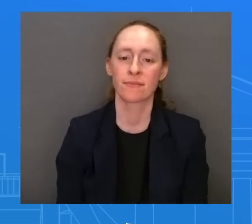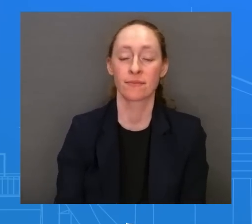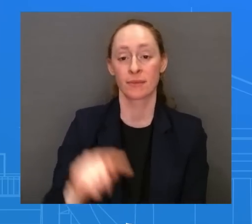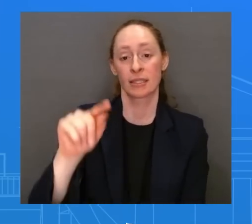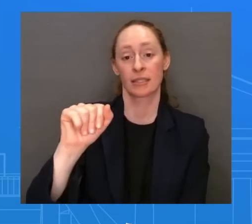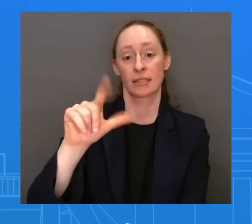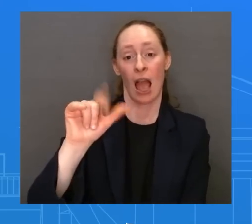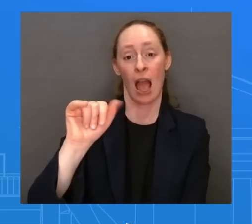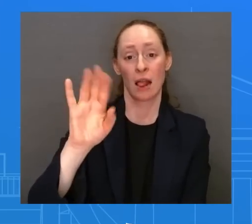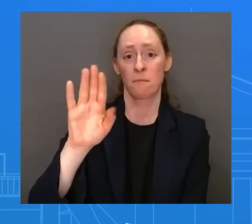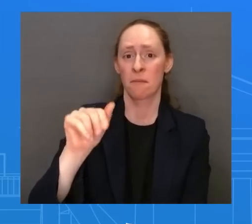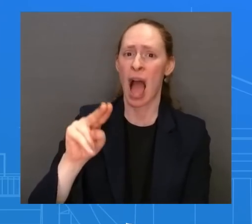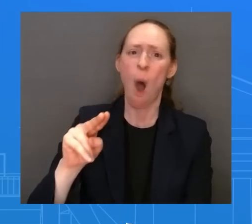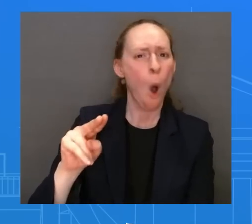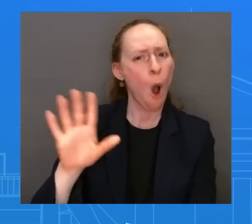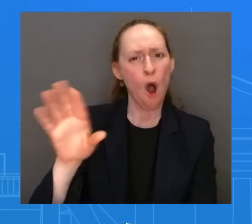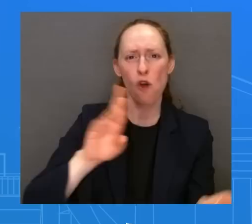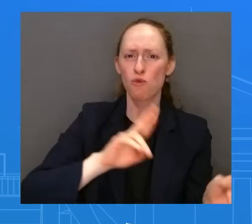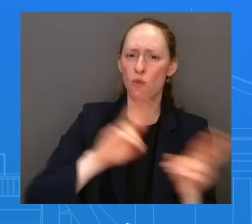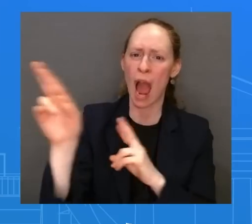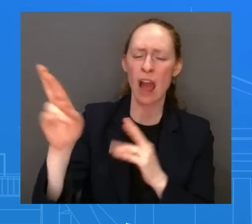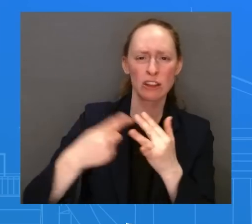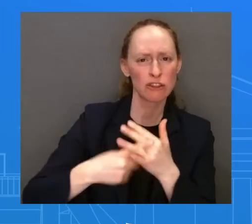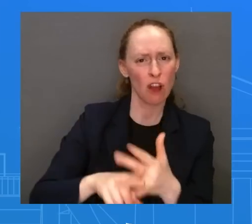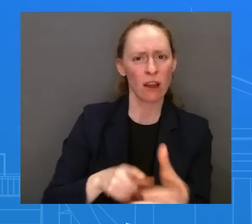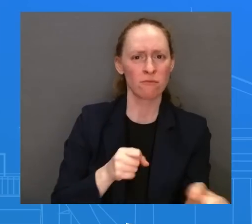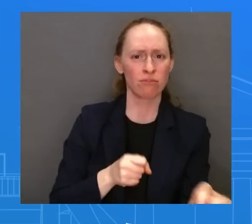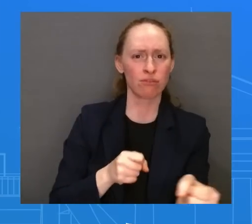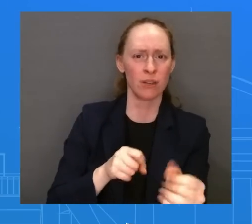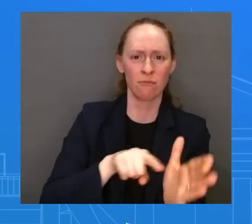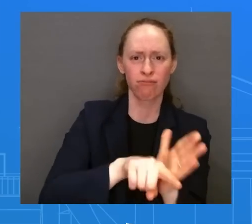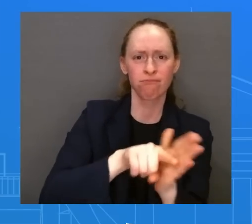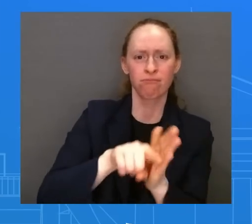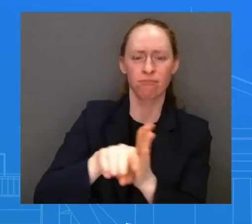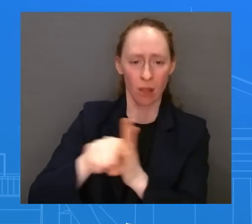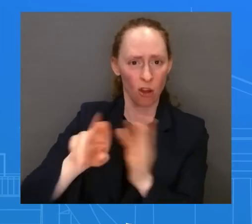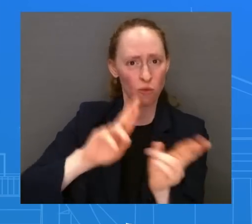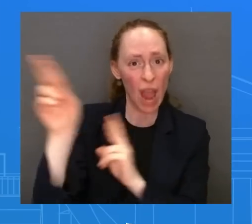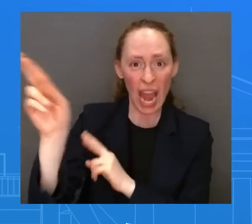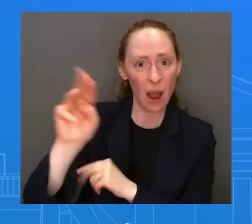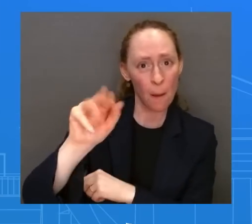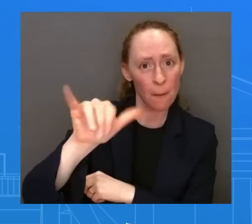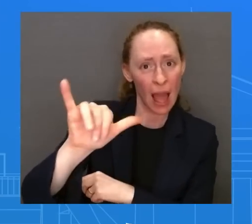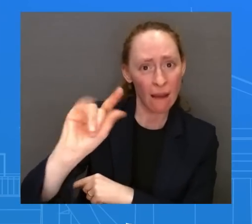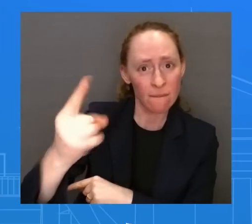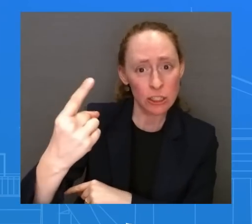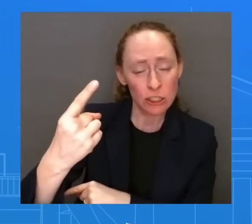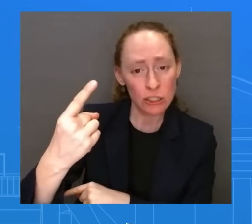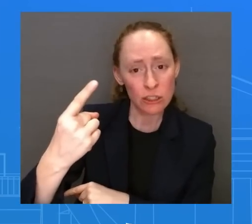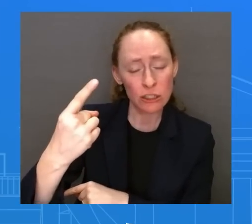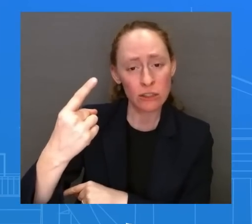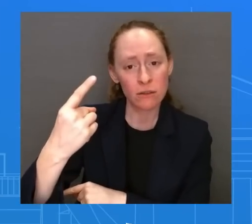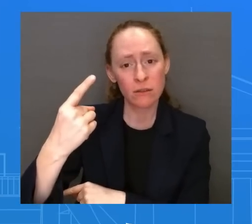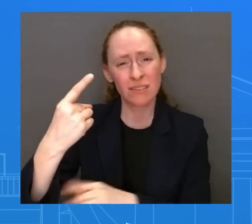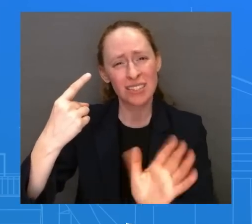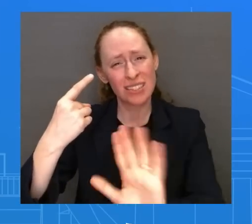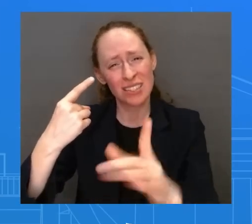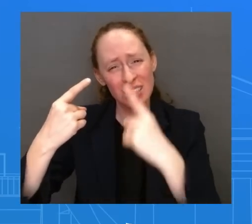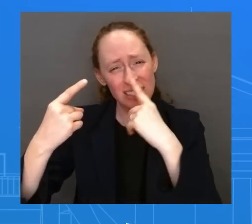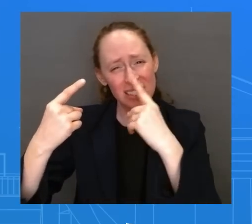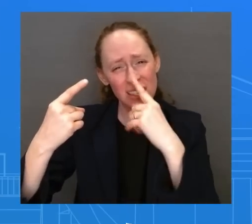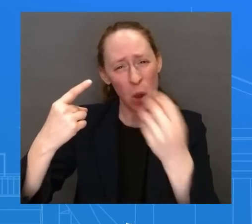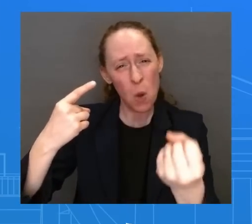that we could do I mentioned that my opening statement proper planning proper planning that that accounted for high-risk